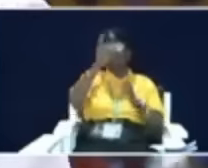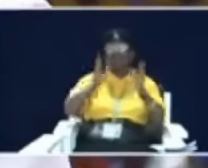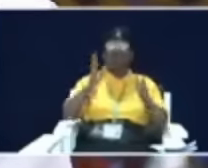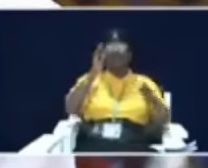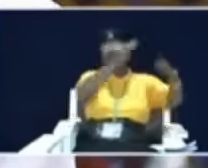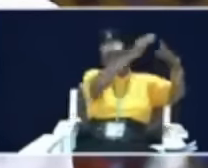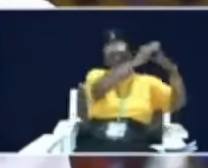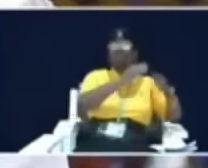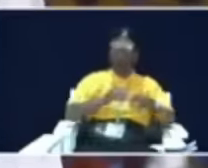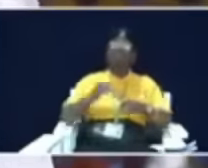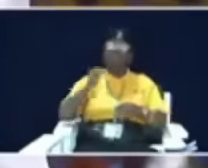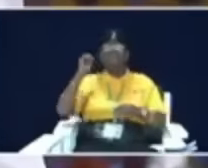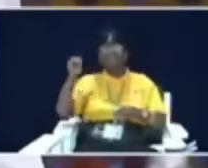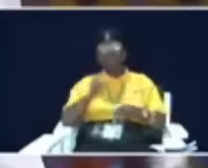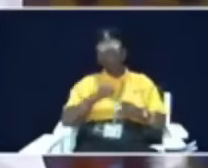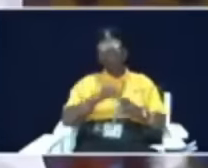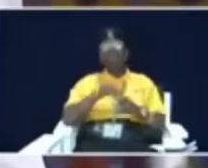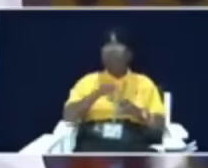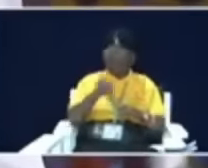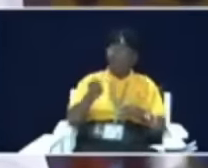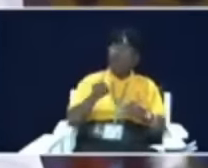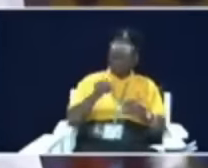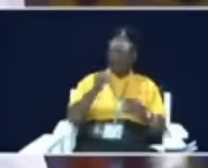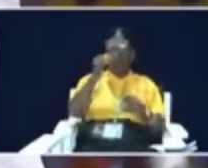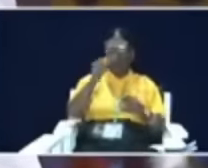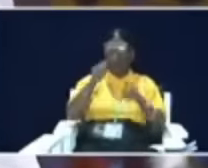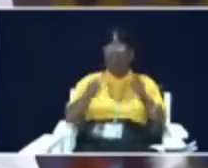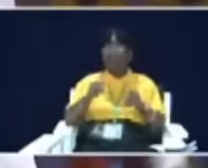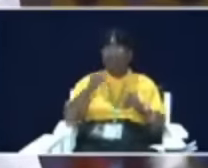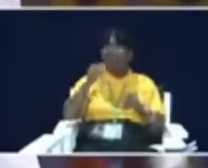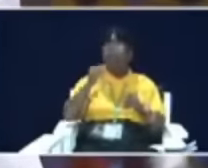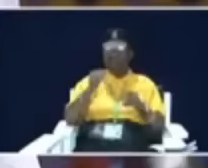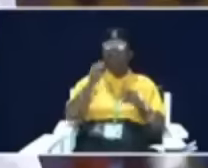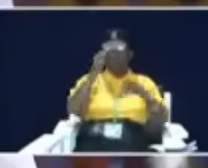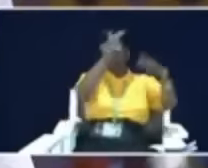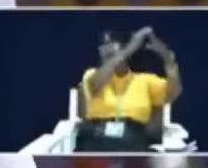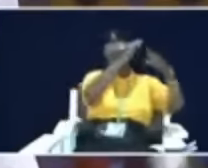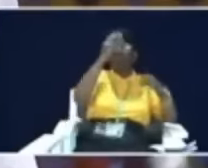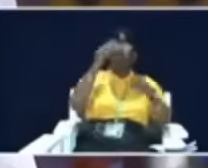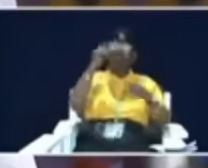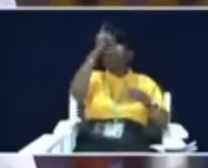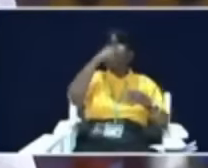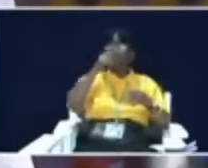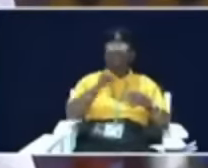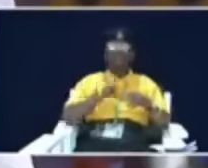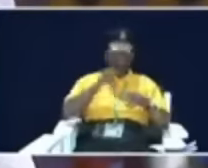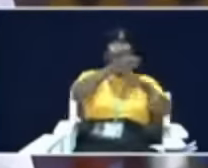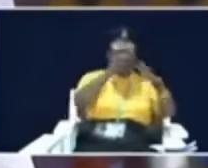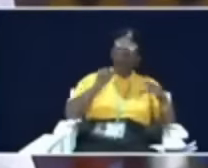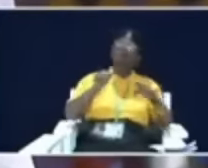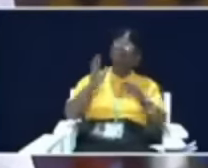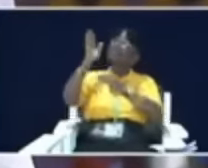fellow will block his face. And he cried to God, "Oh God, I wish I were taller."